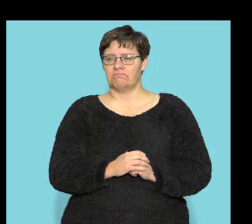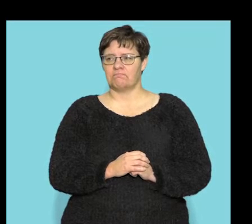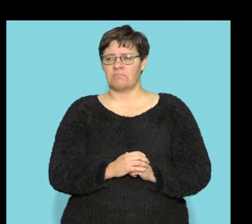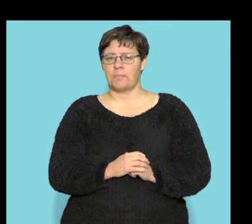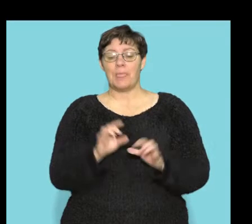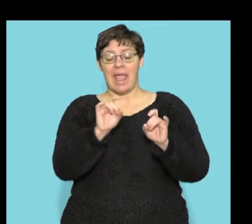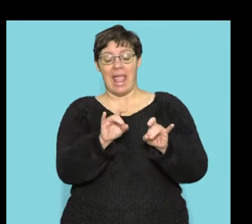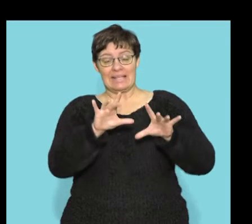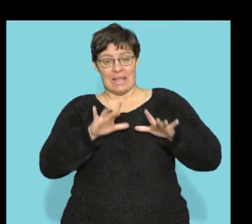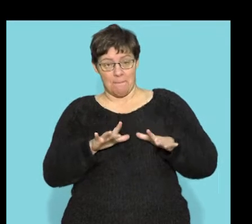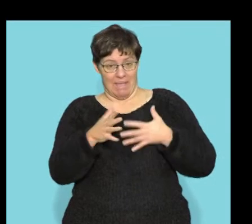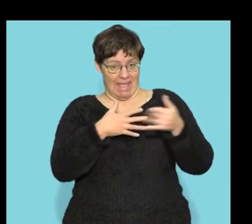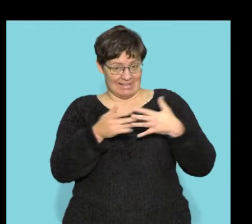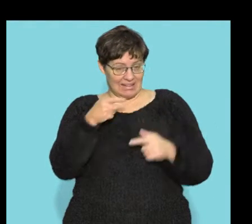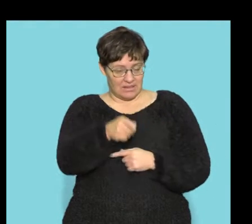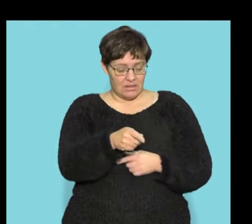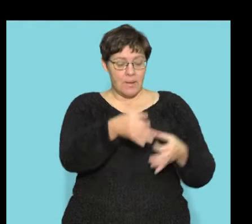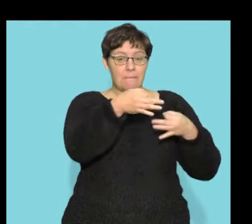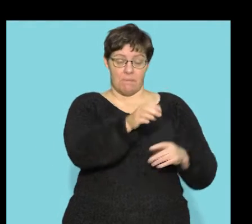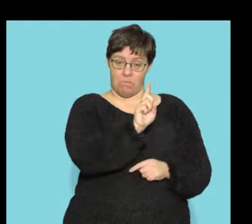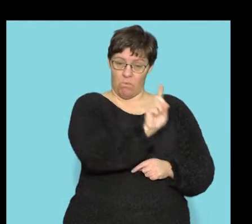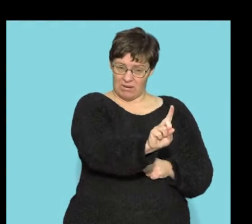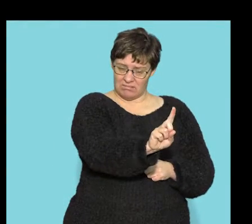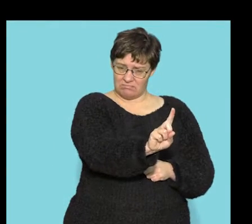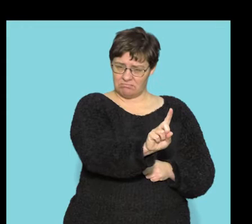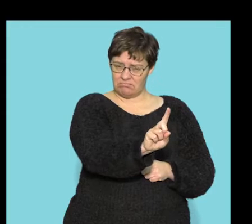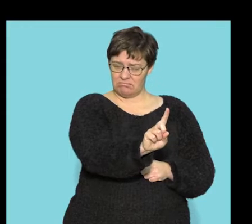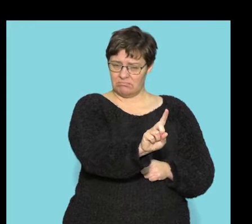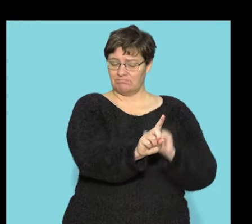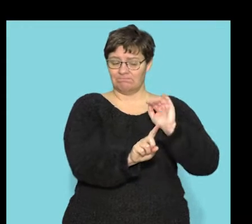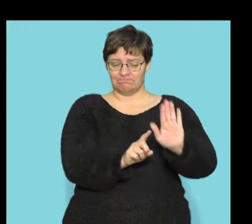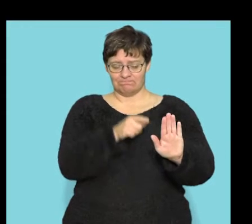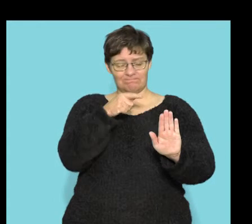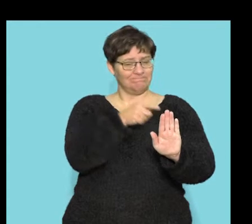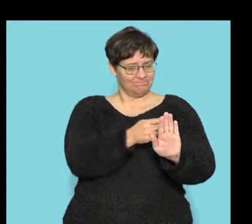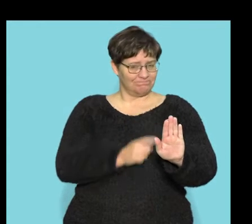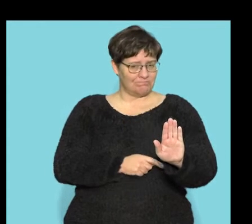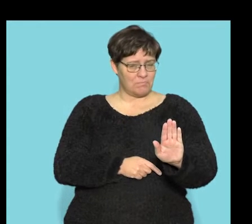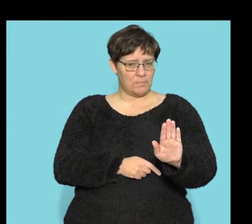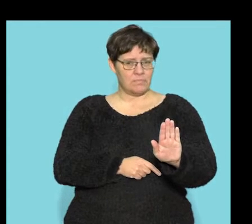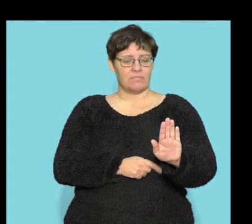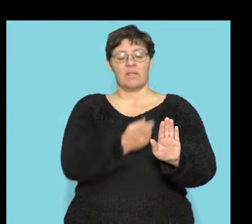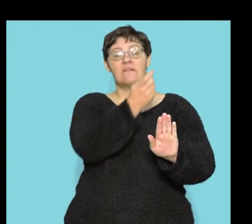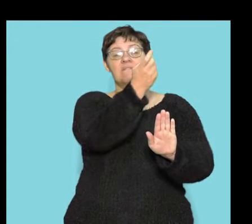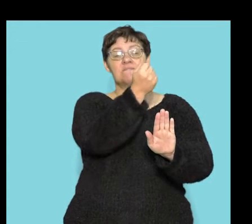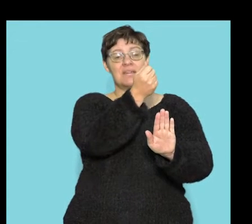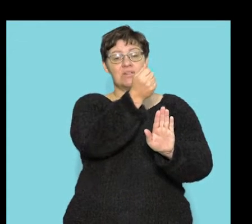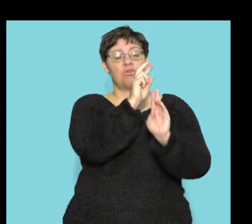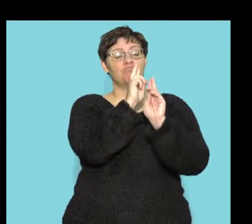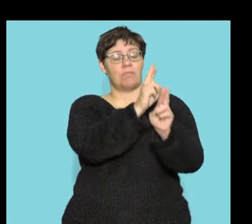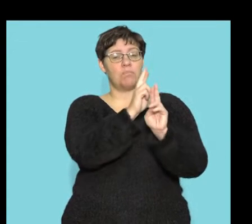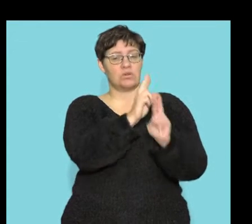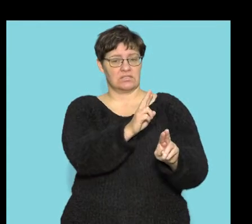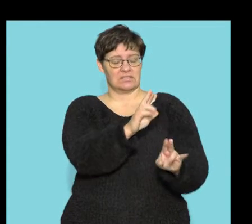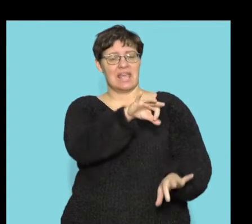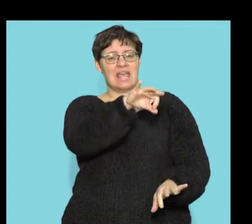When you're dealing with your exams, remember, paper one will always deal with your